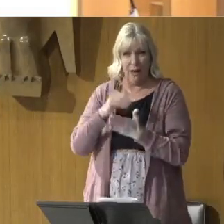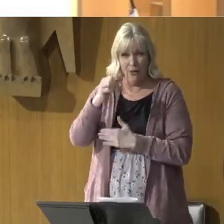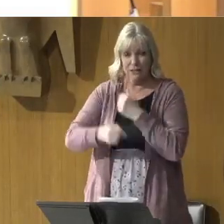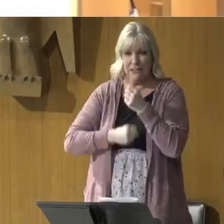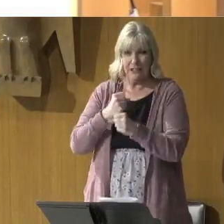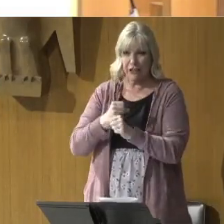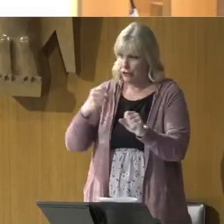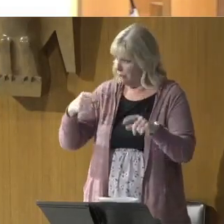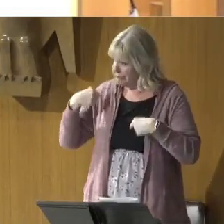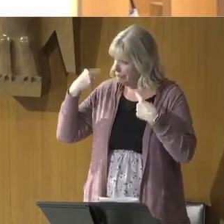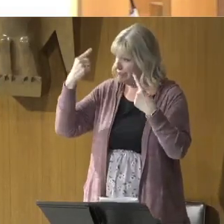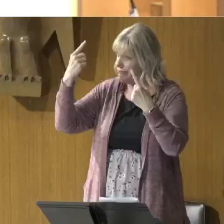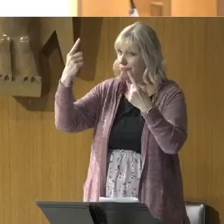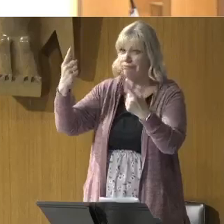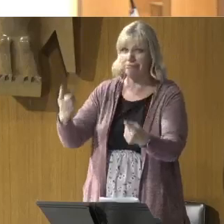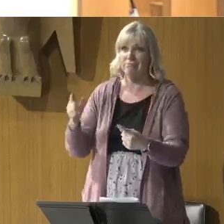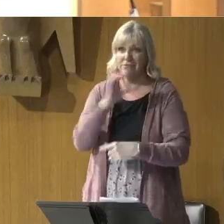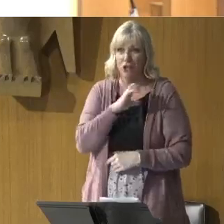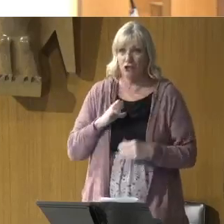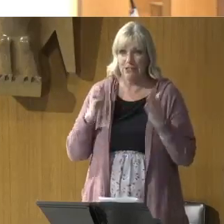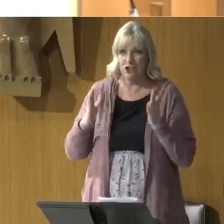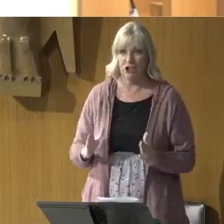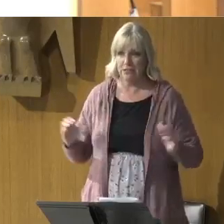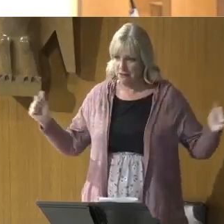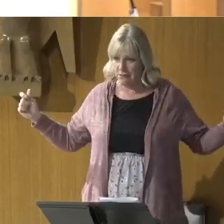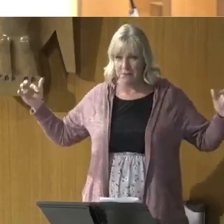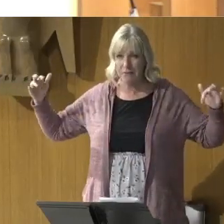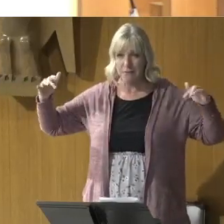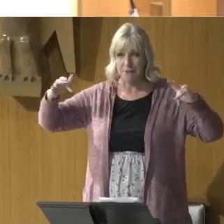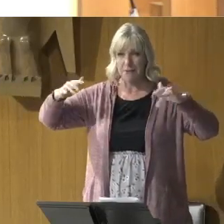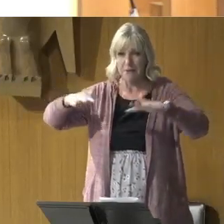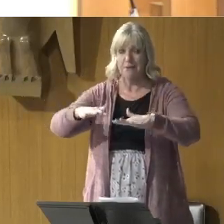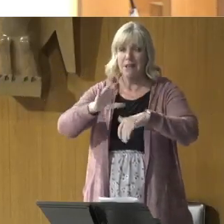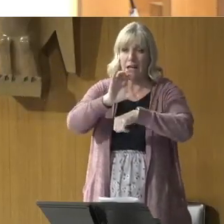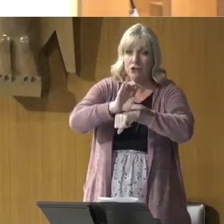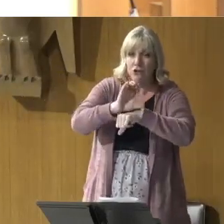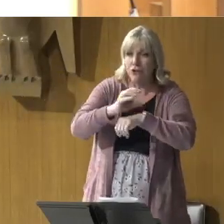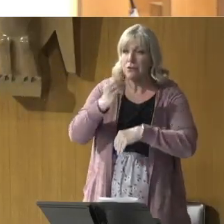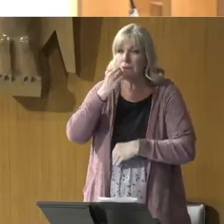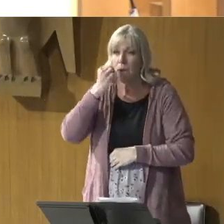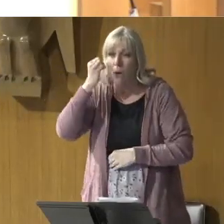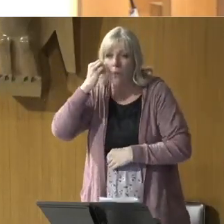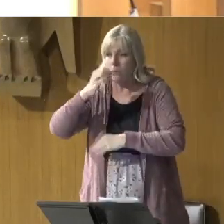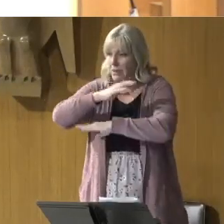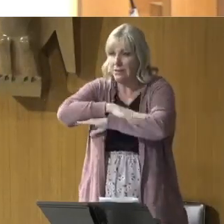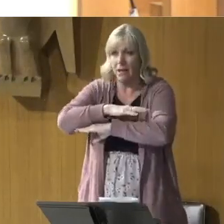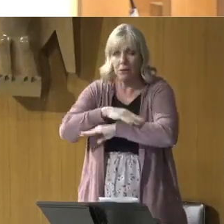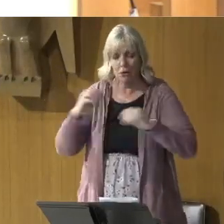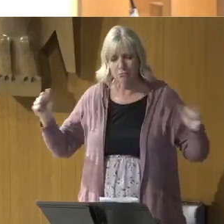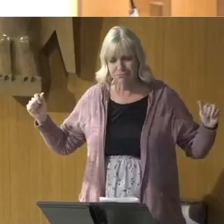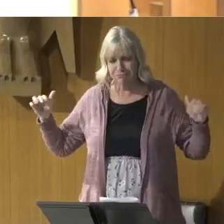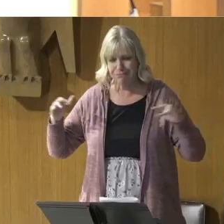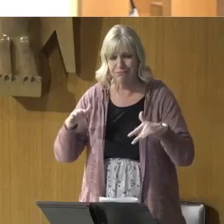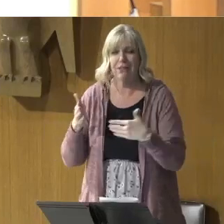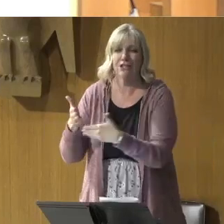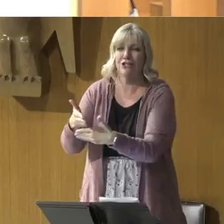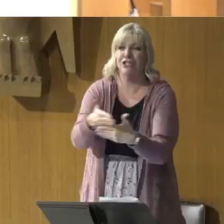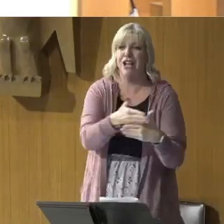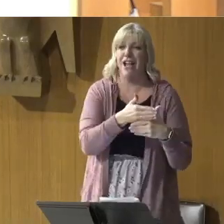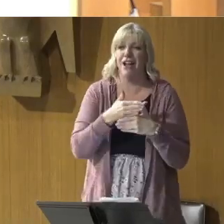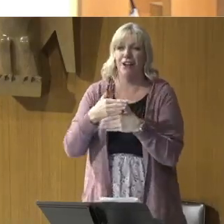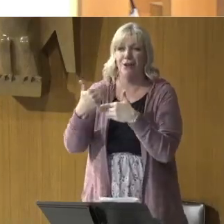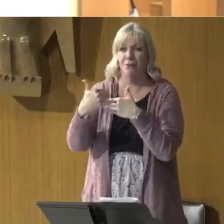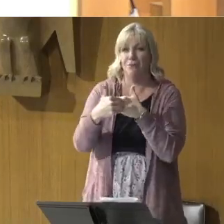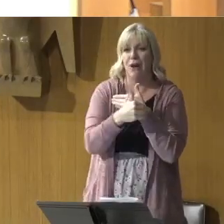throughout the centuries have gathered at tables and in sanctuaries and in homes to share a simple meal together of